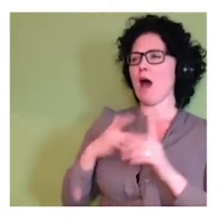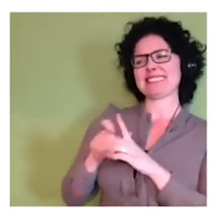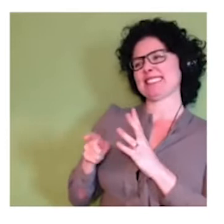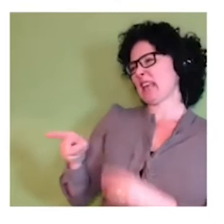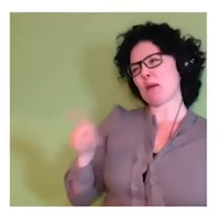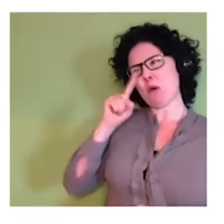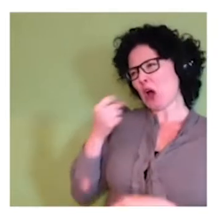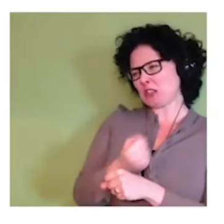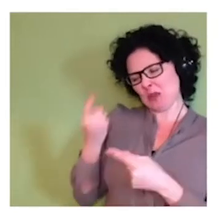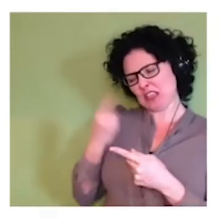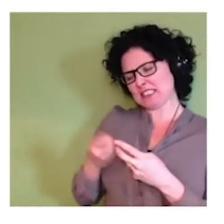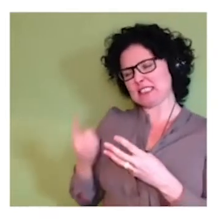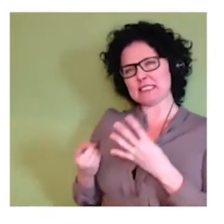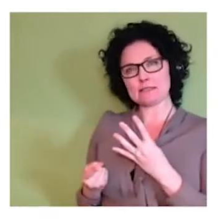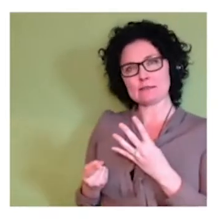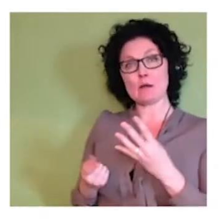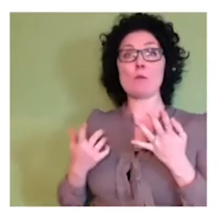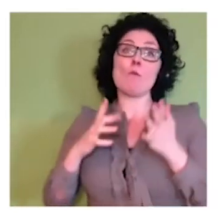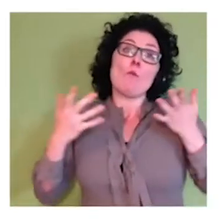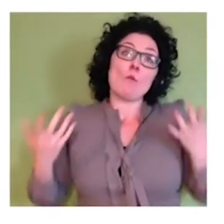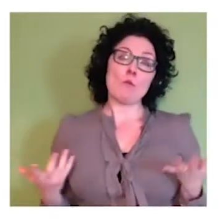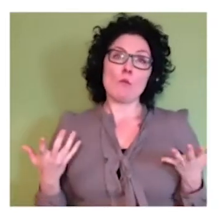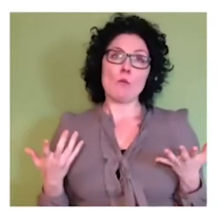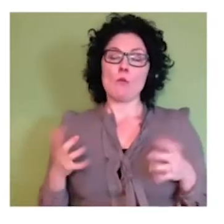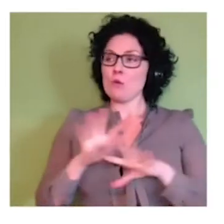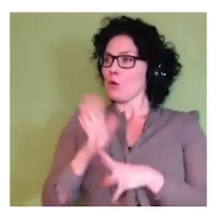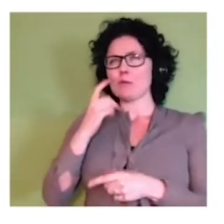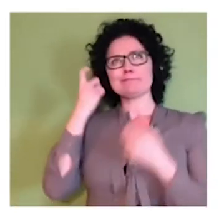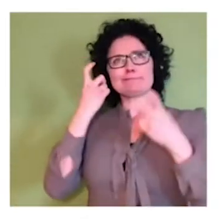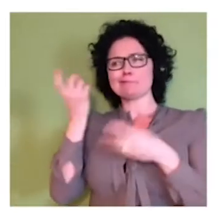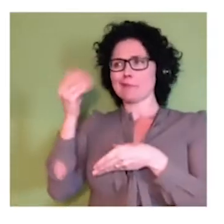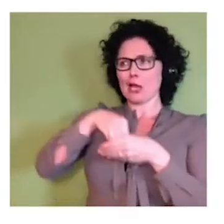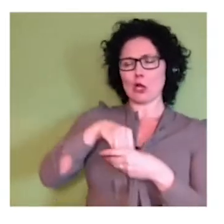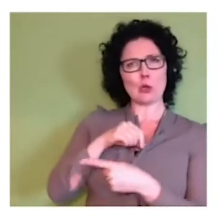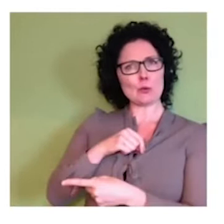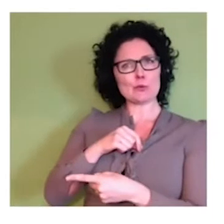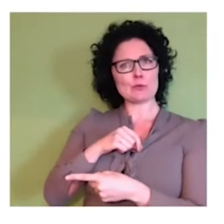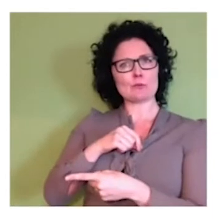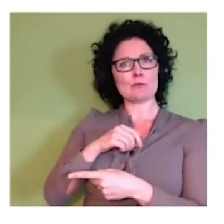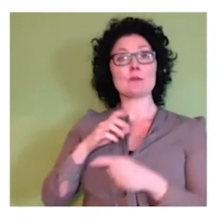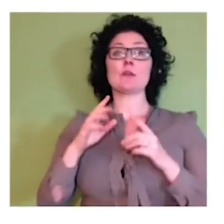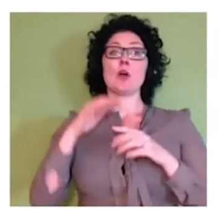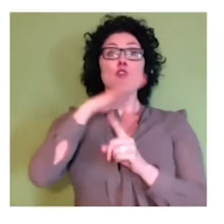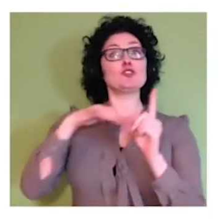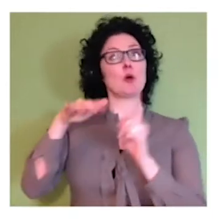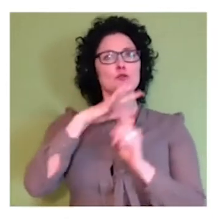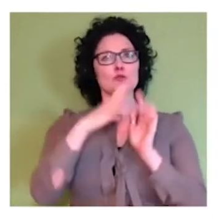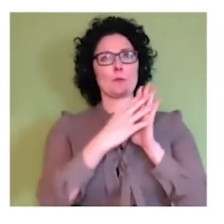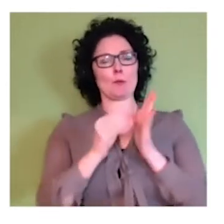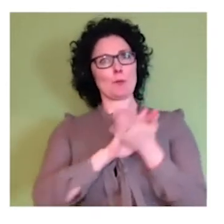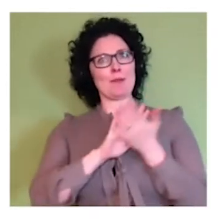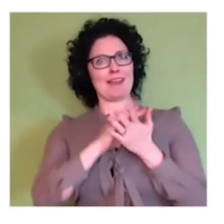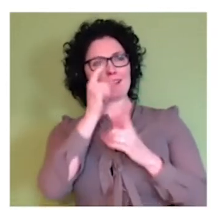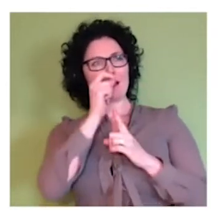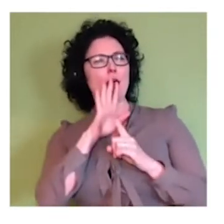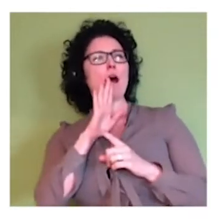that not considering or including disabled people at all. The social model helps us to recognize the external barriers that